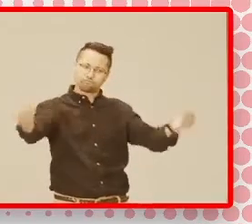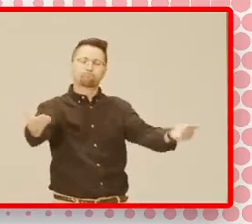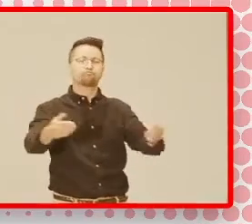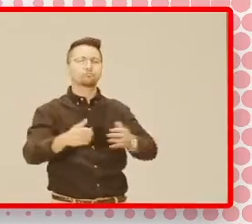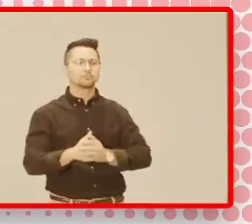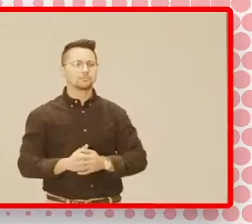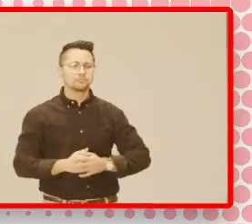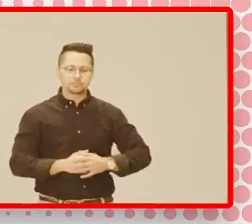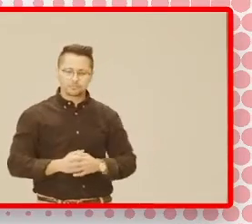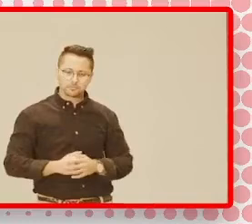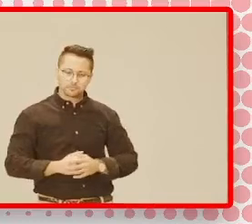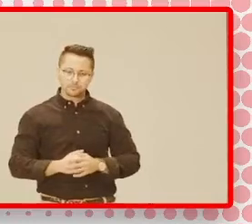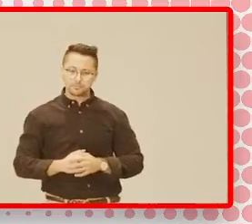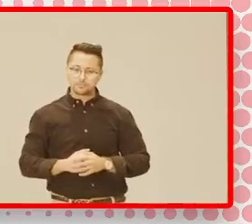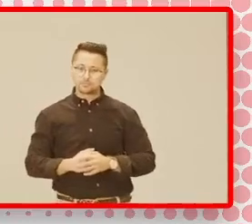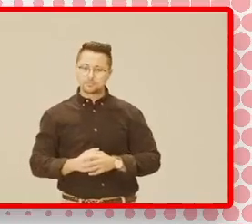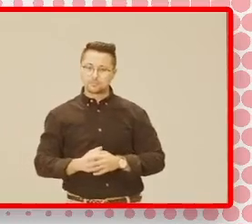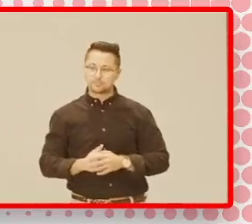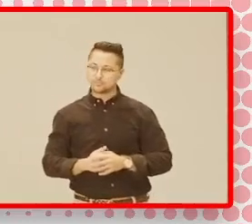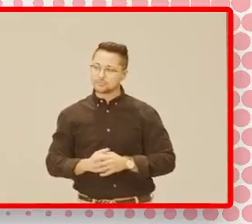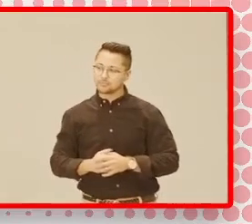Visit pre-order